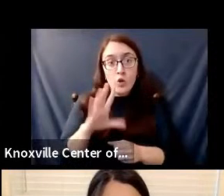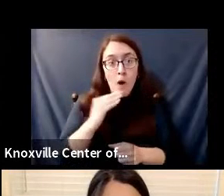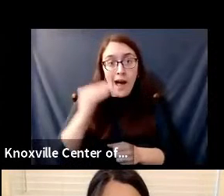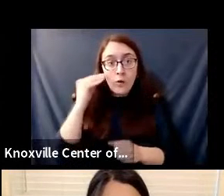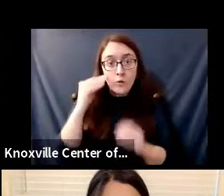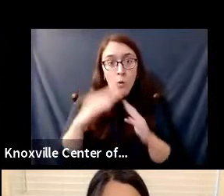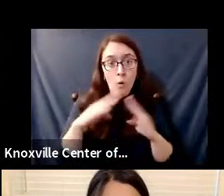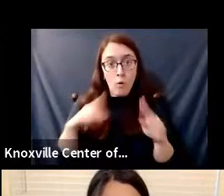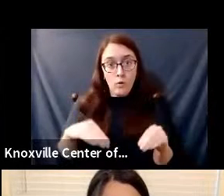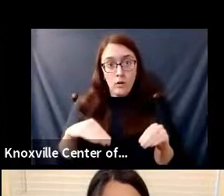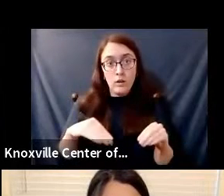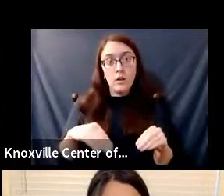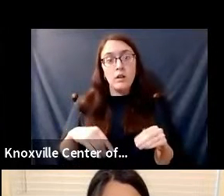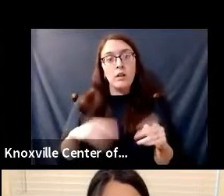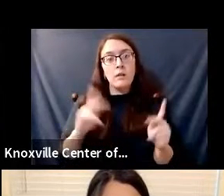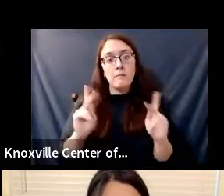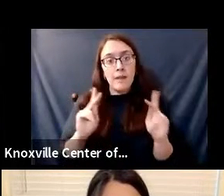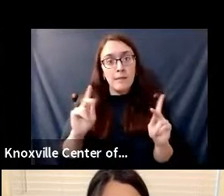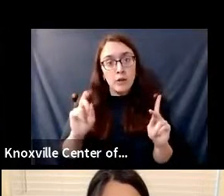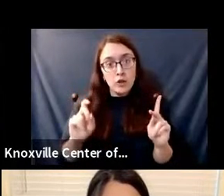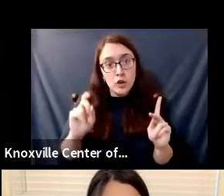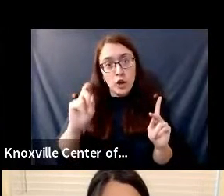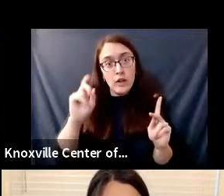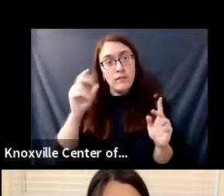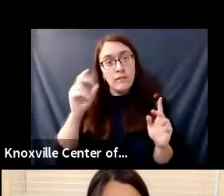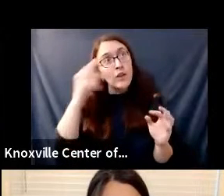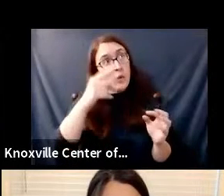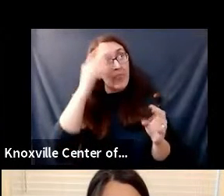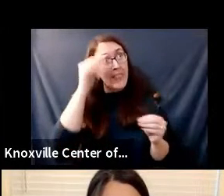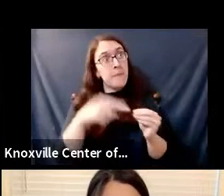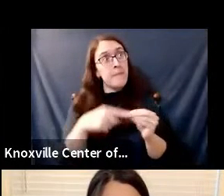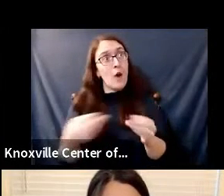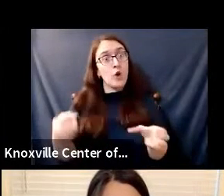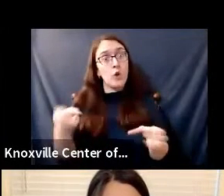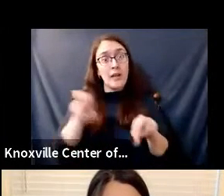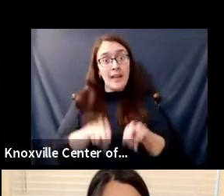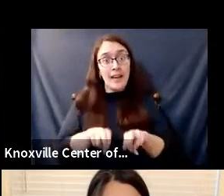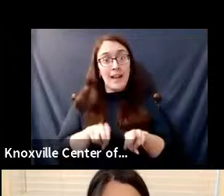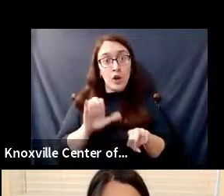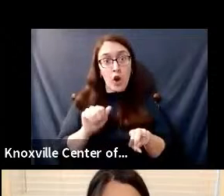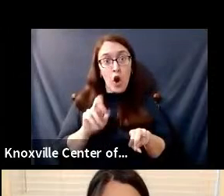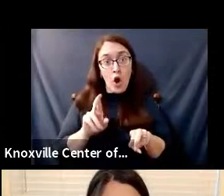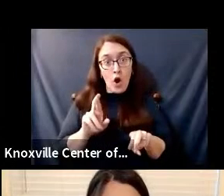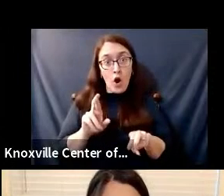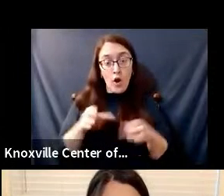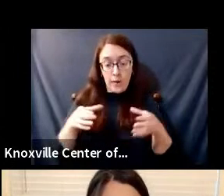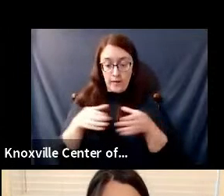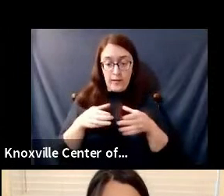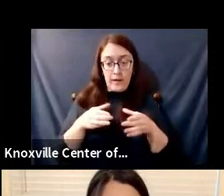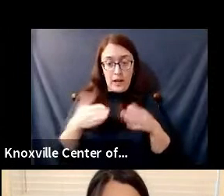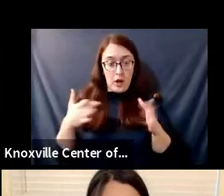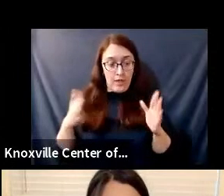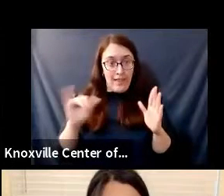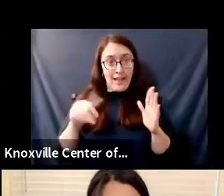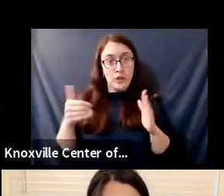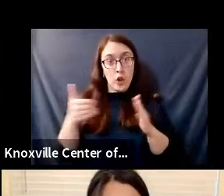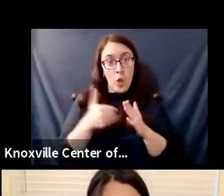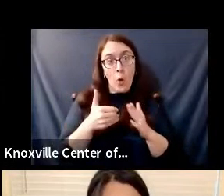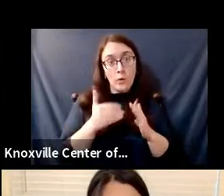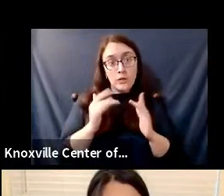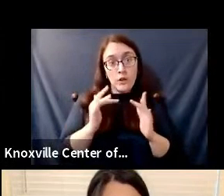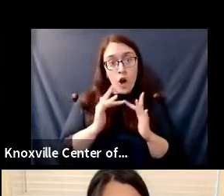it's implied, but people just don't think about the fact that when you get in the car, that's a really close contact.